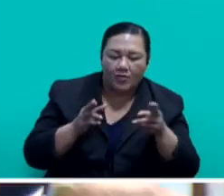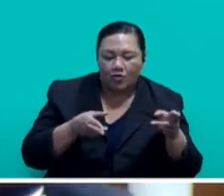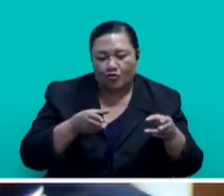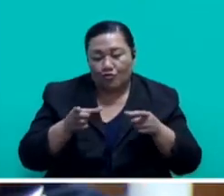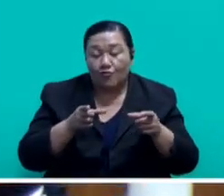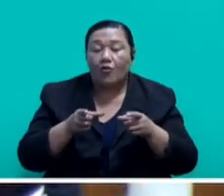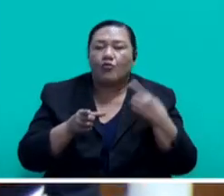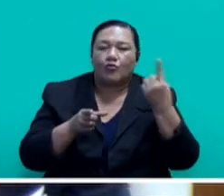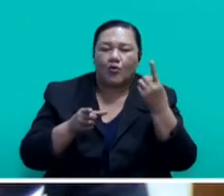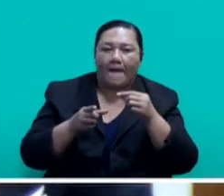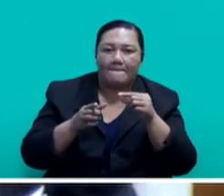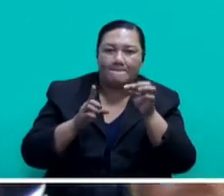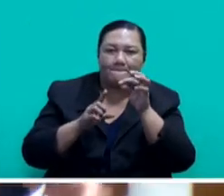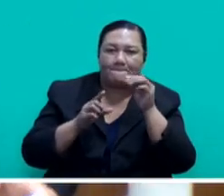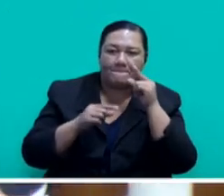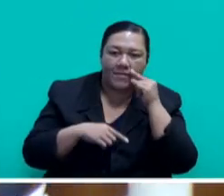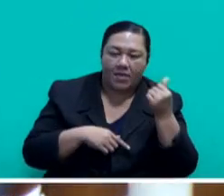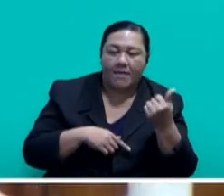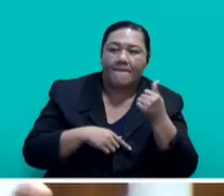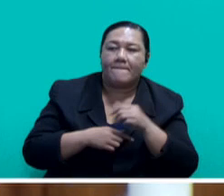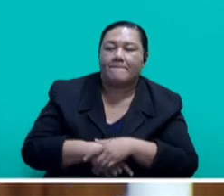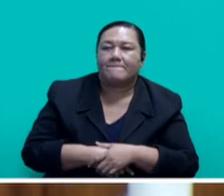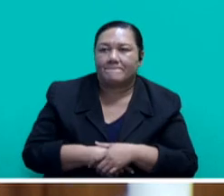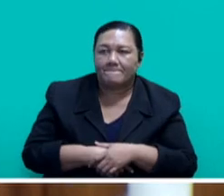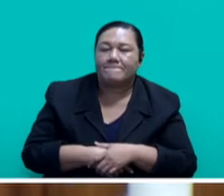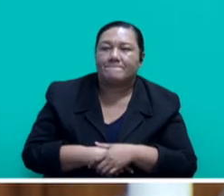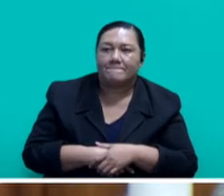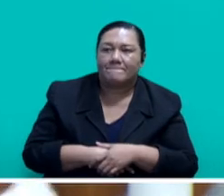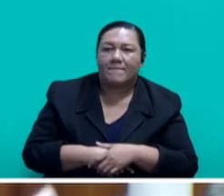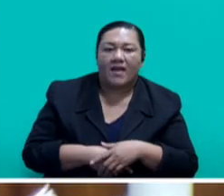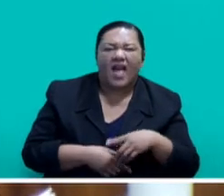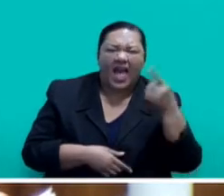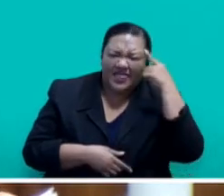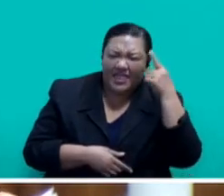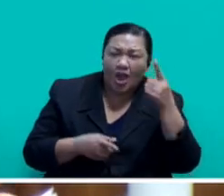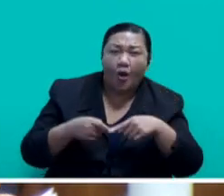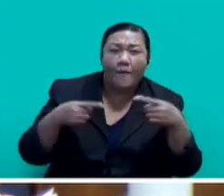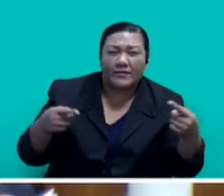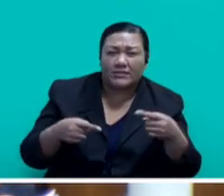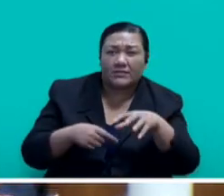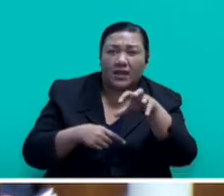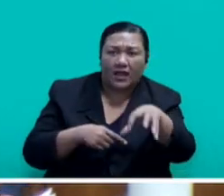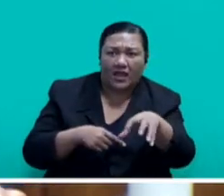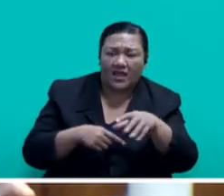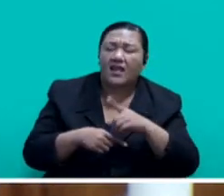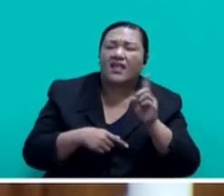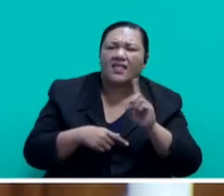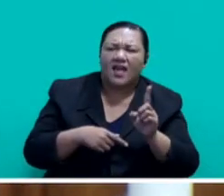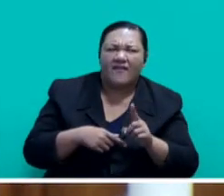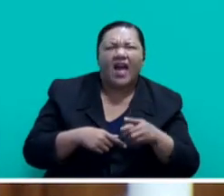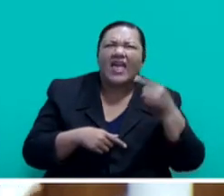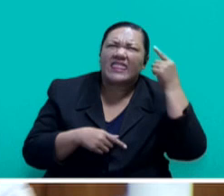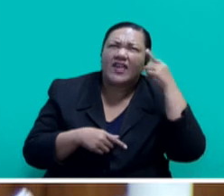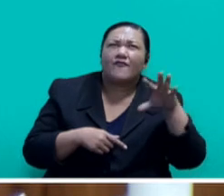opposition must be living on another planet, because I don't know where they get their information from that people are unhappy.